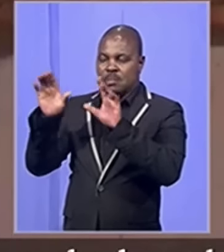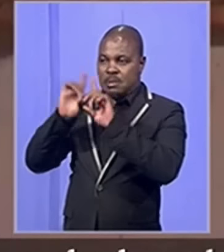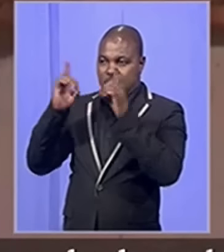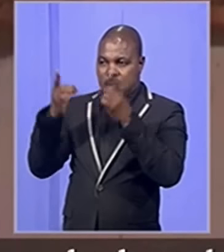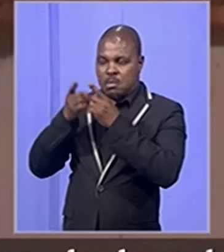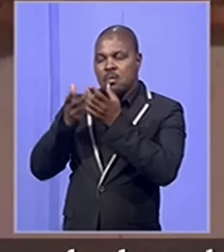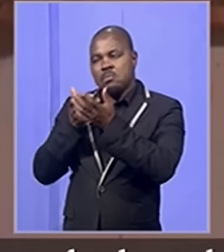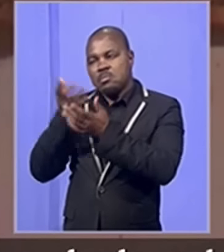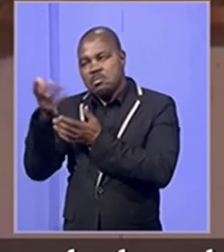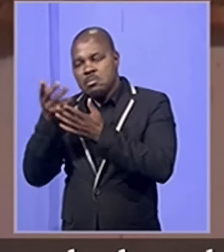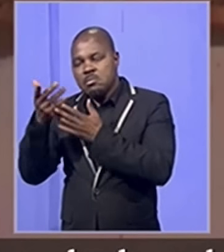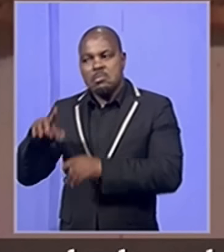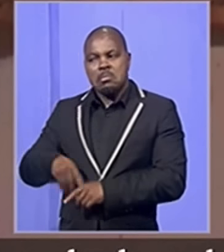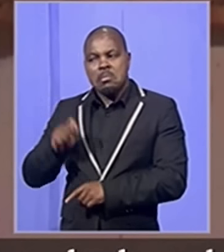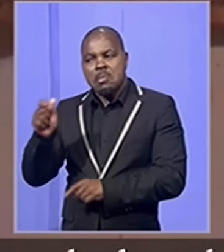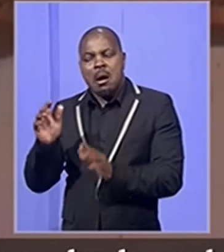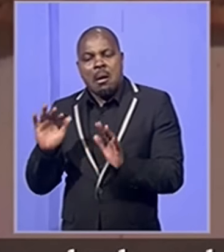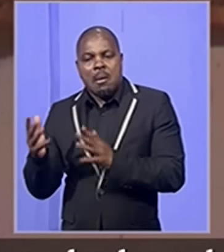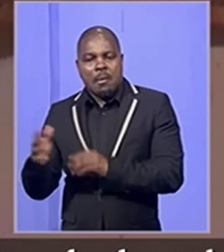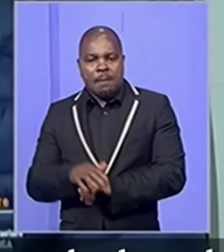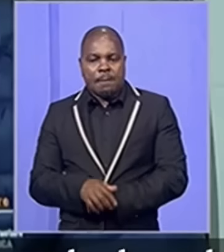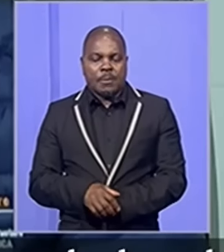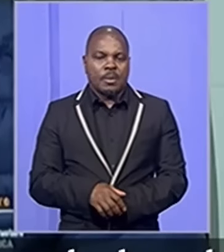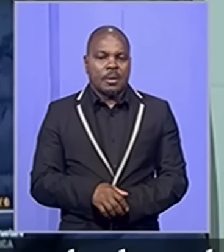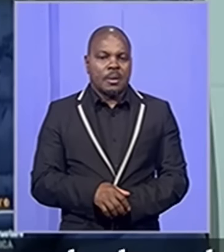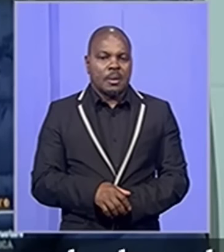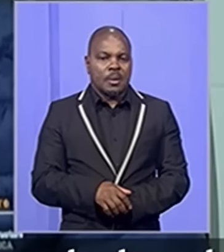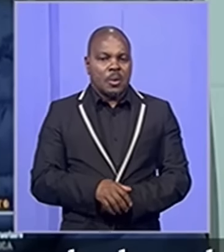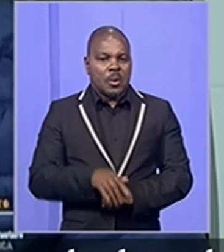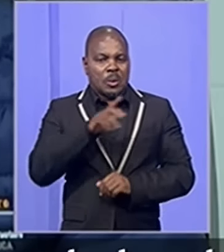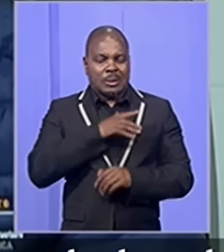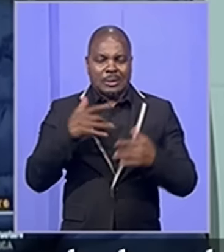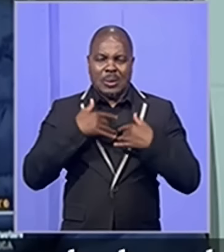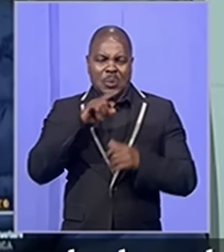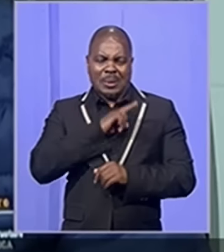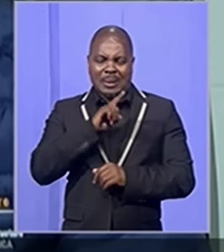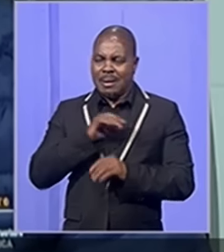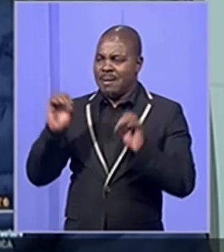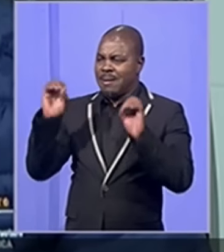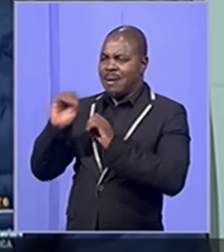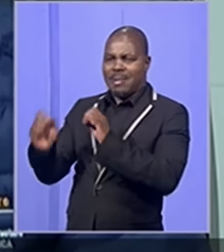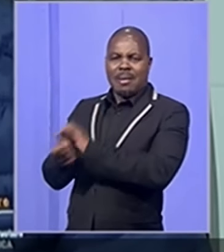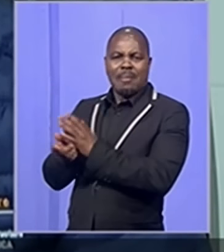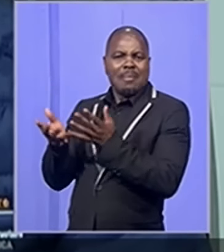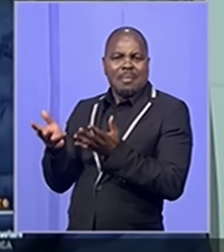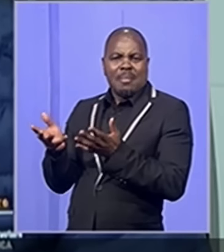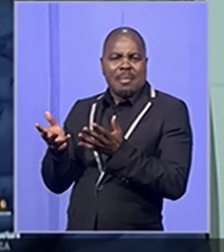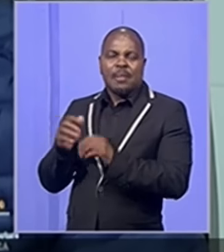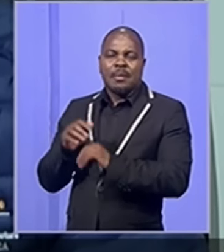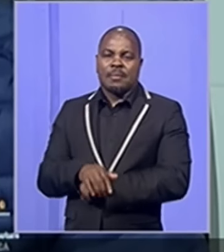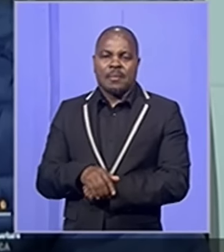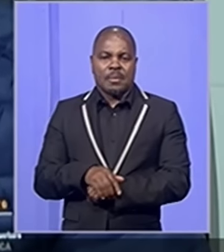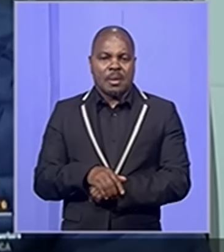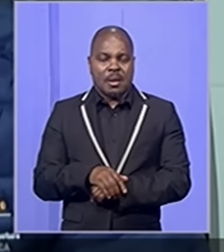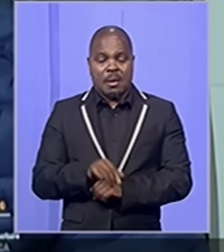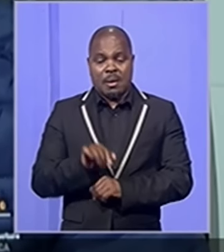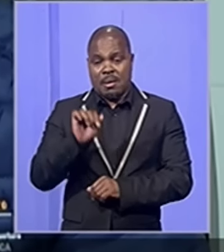projeke eno. Quite frankly, startling to see that there's just nothing happening there. And